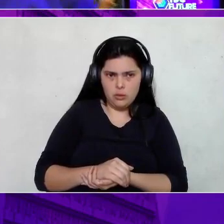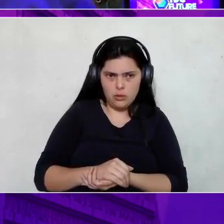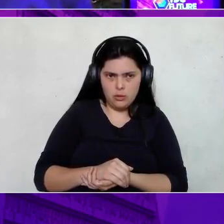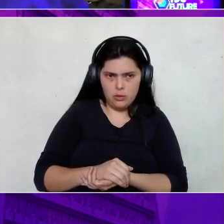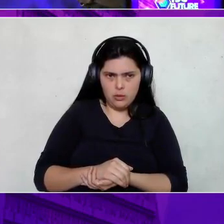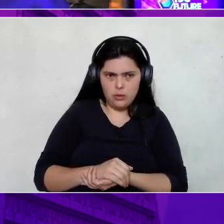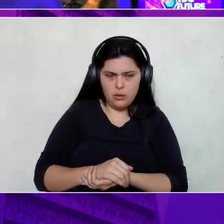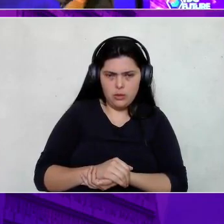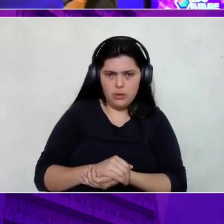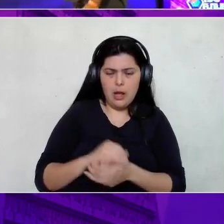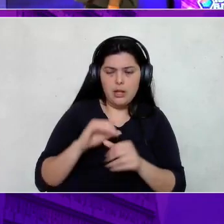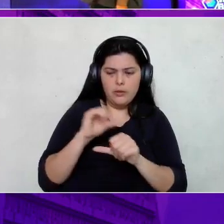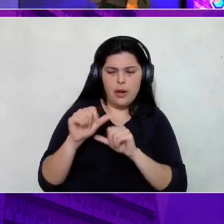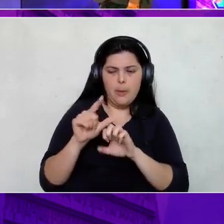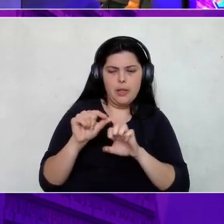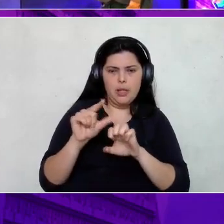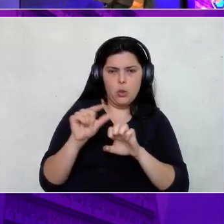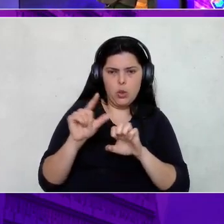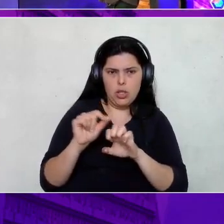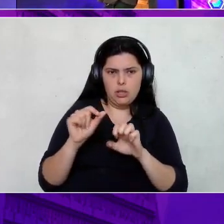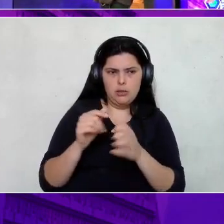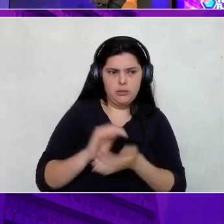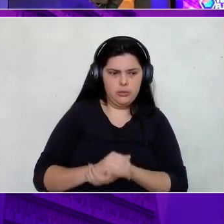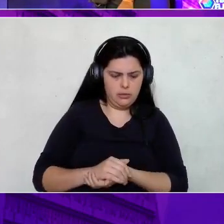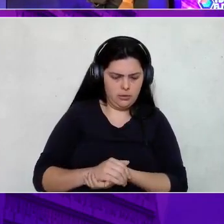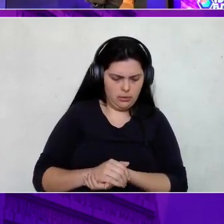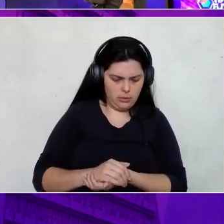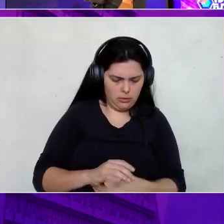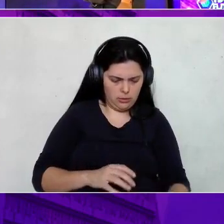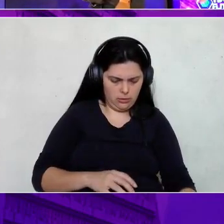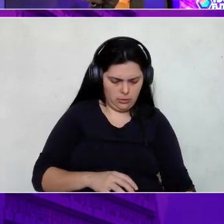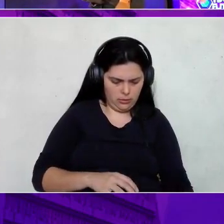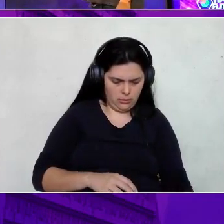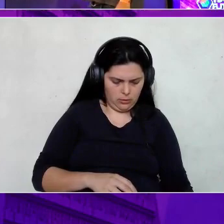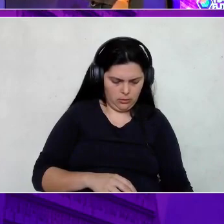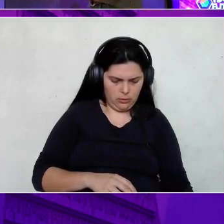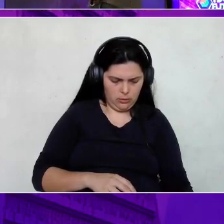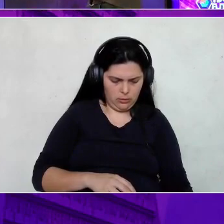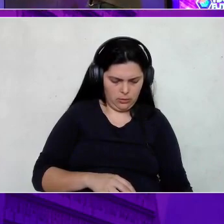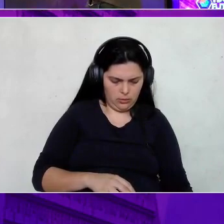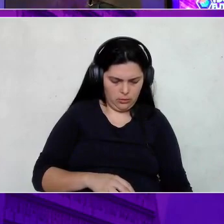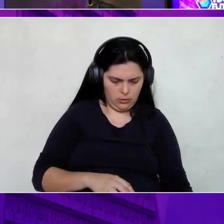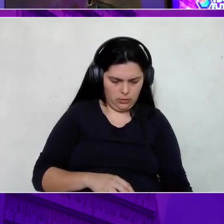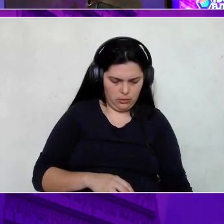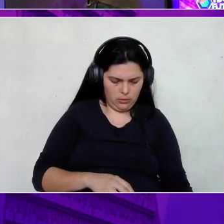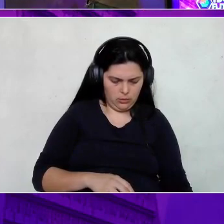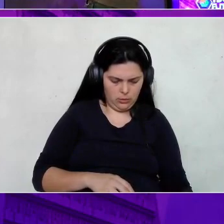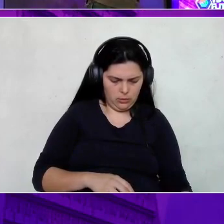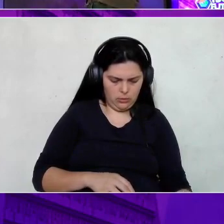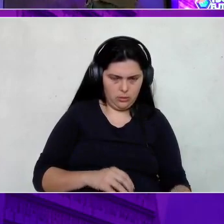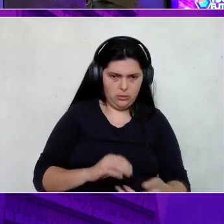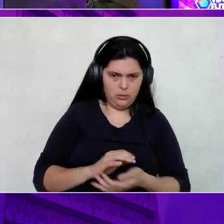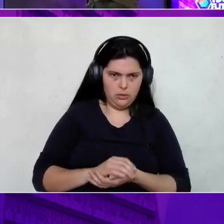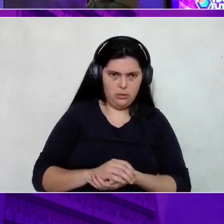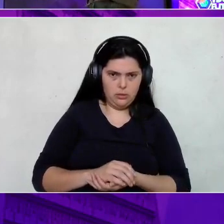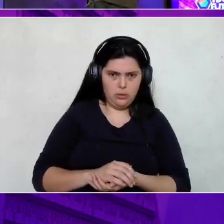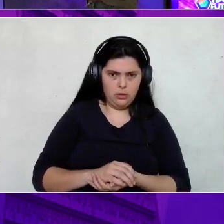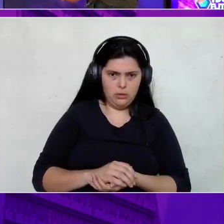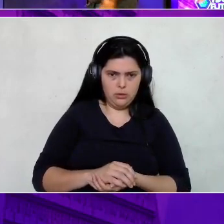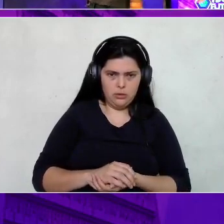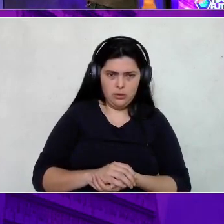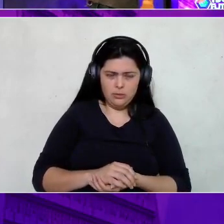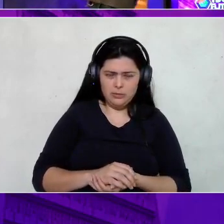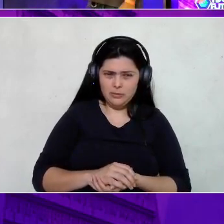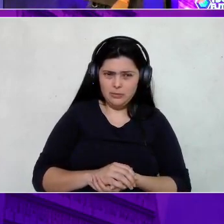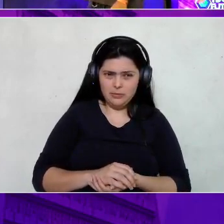in 3 critical areas of decision-making. 1. Strategy. Deciding